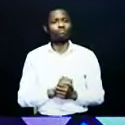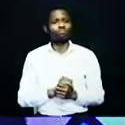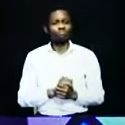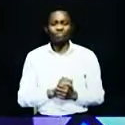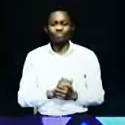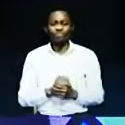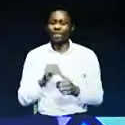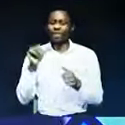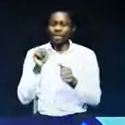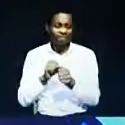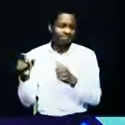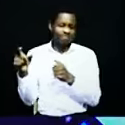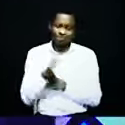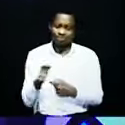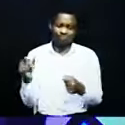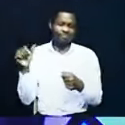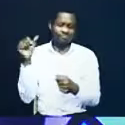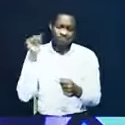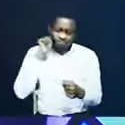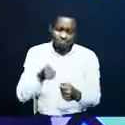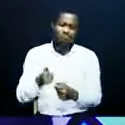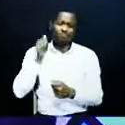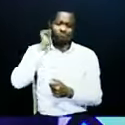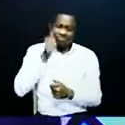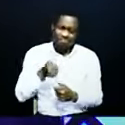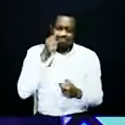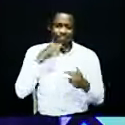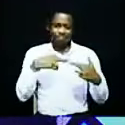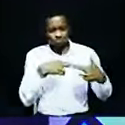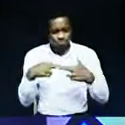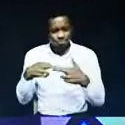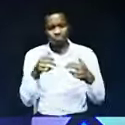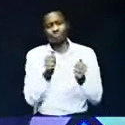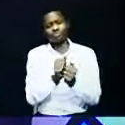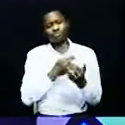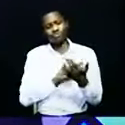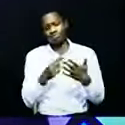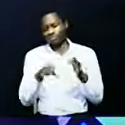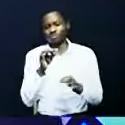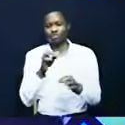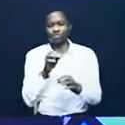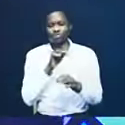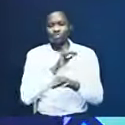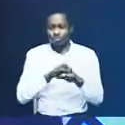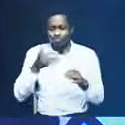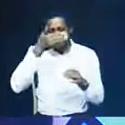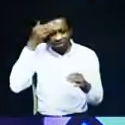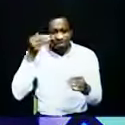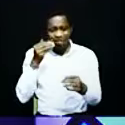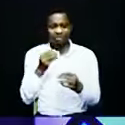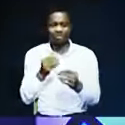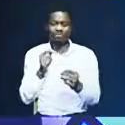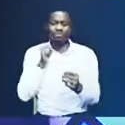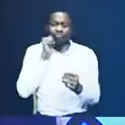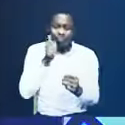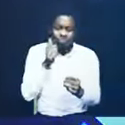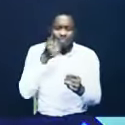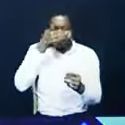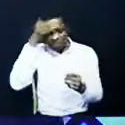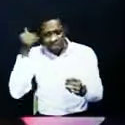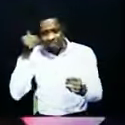Constant fellowship with the Spirit of God. Don't be skipping it. Constant